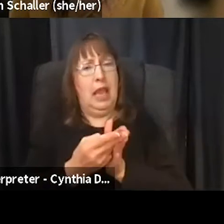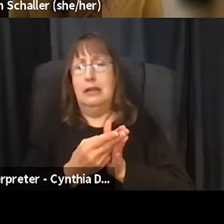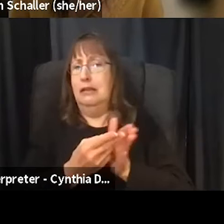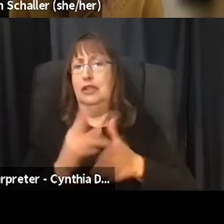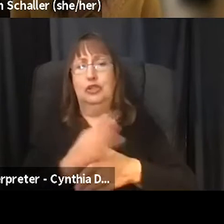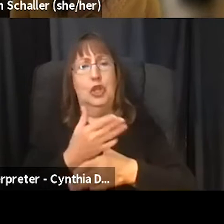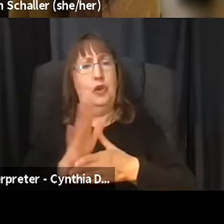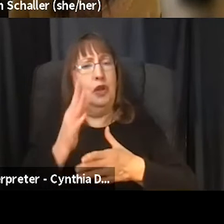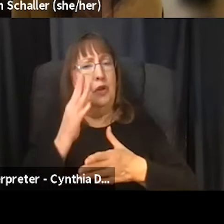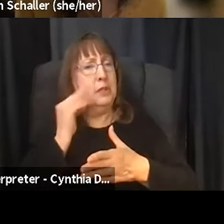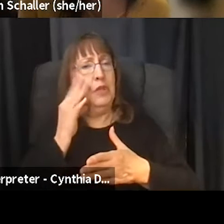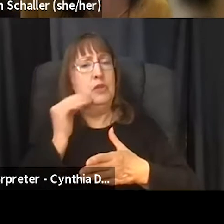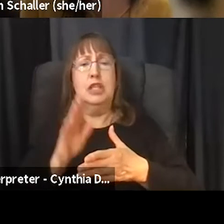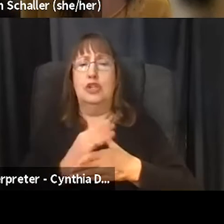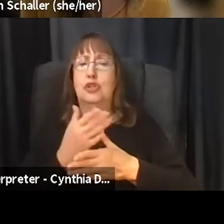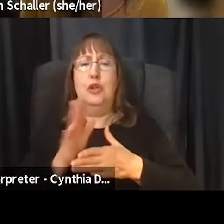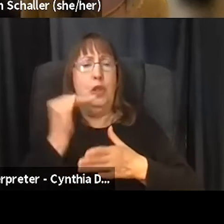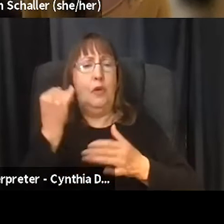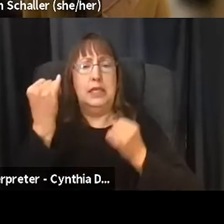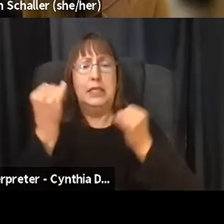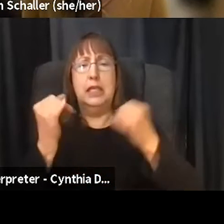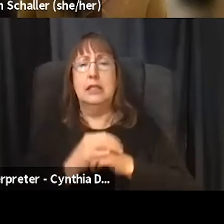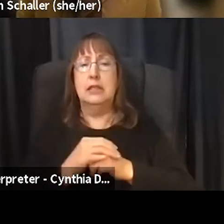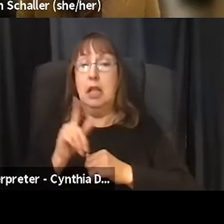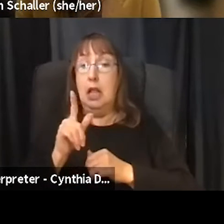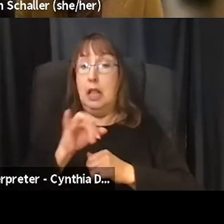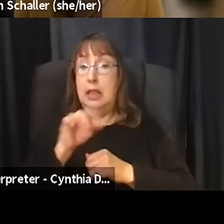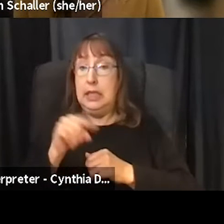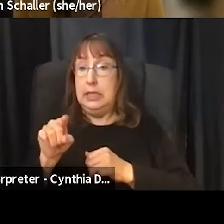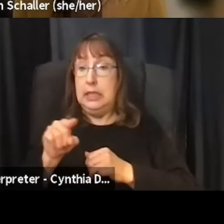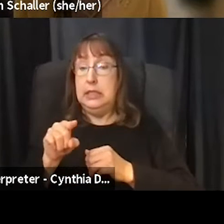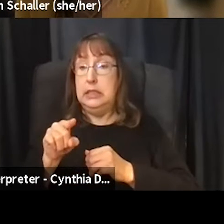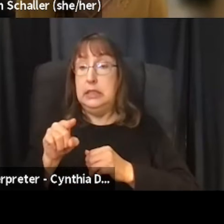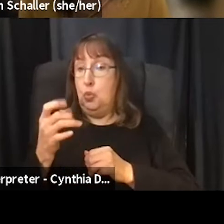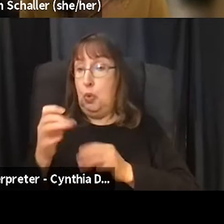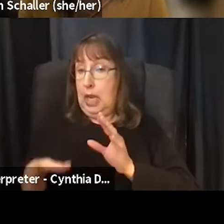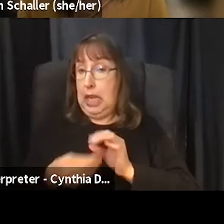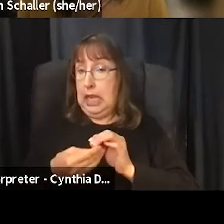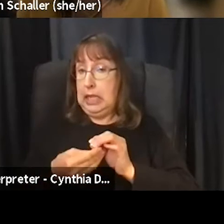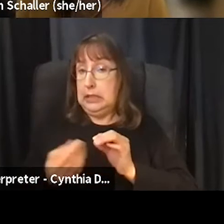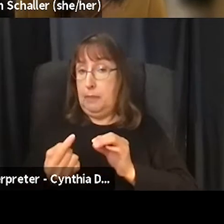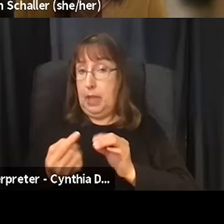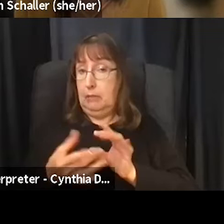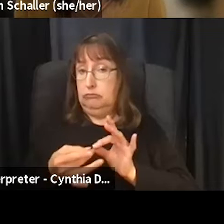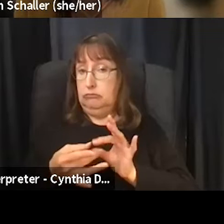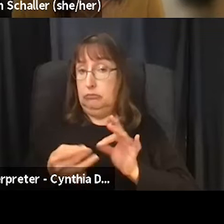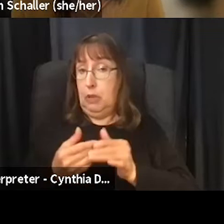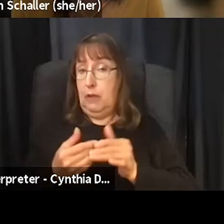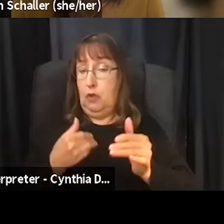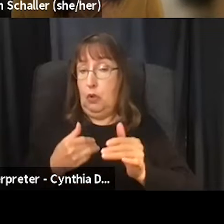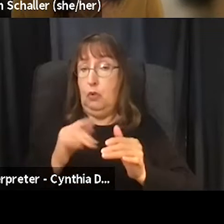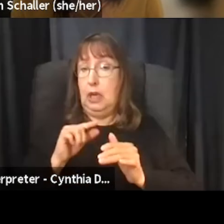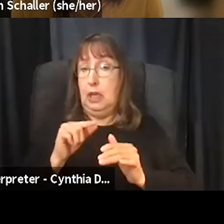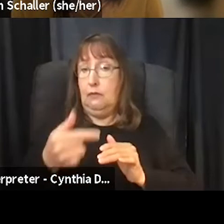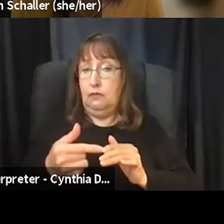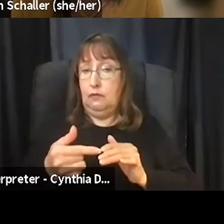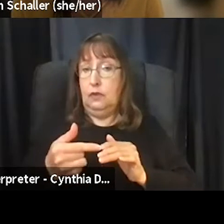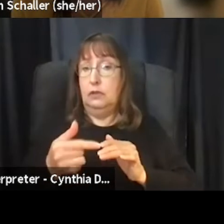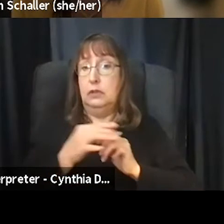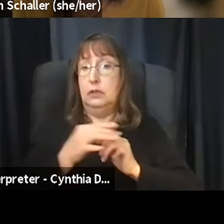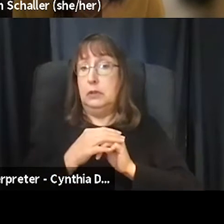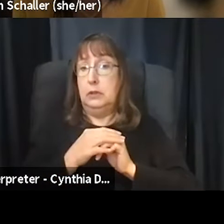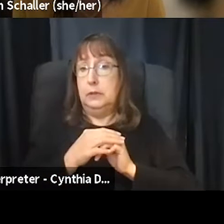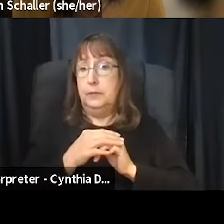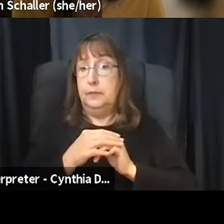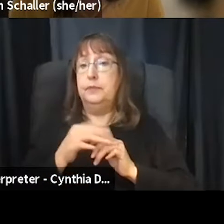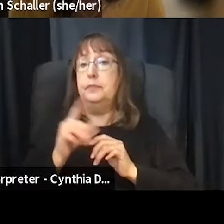and their ideas. Liz, is there anything that you want to say before I turn it over? You